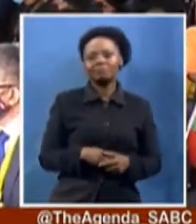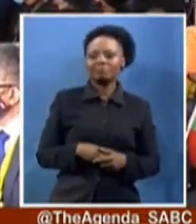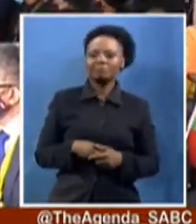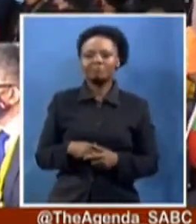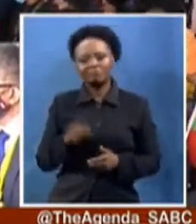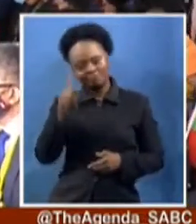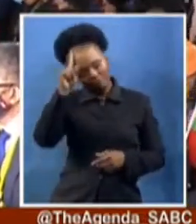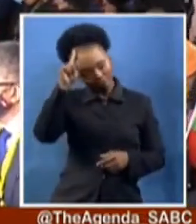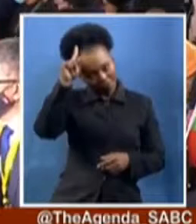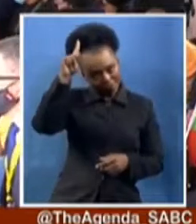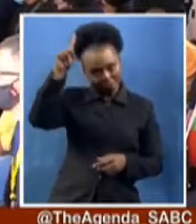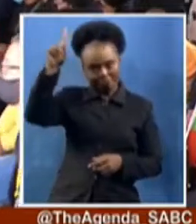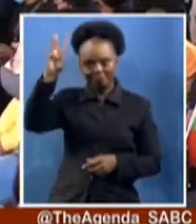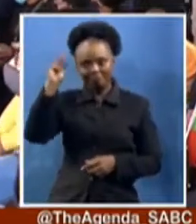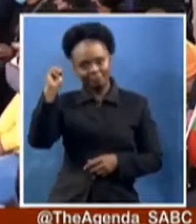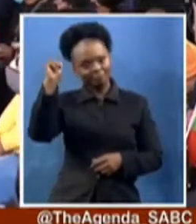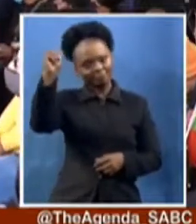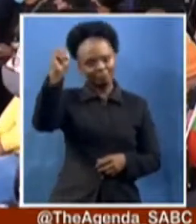Mandela,